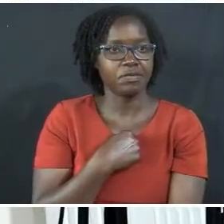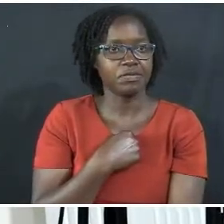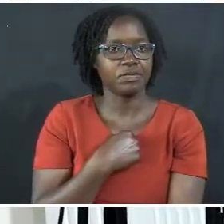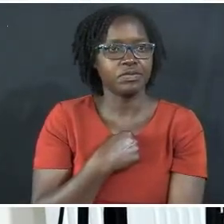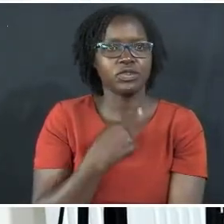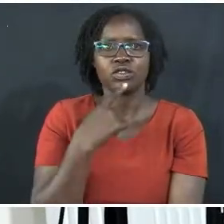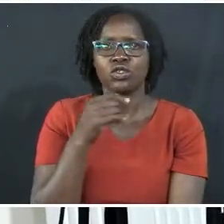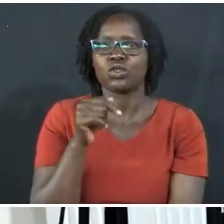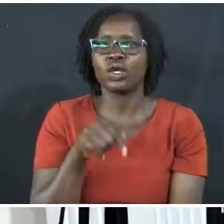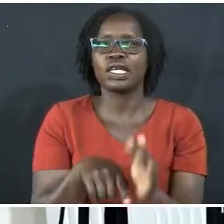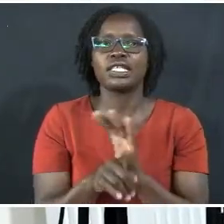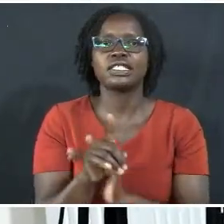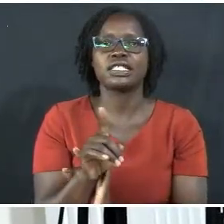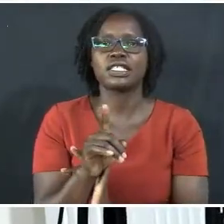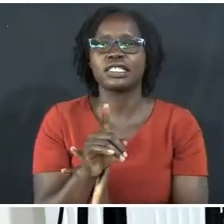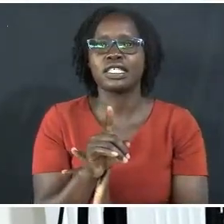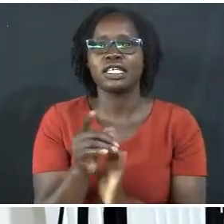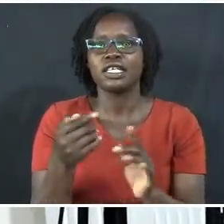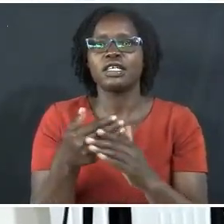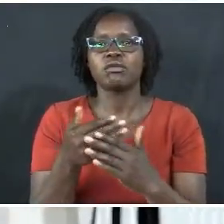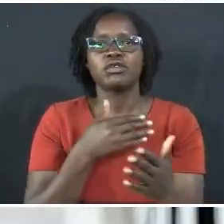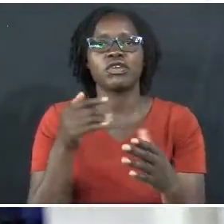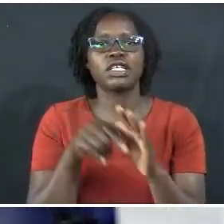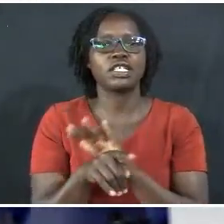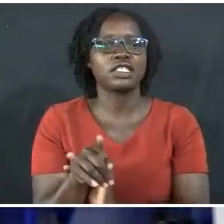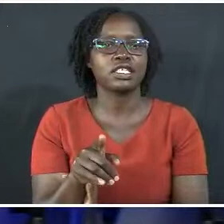So I entered. But before I entered,